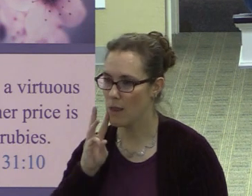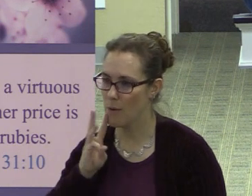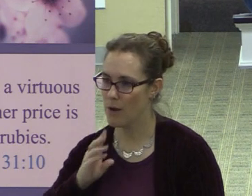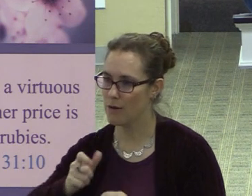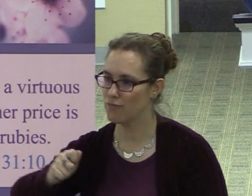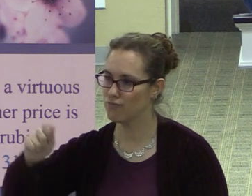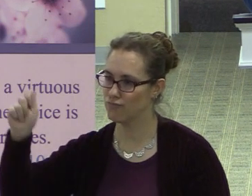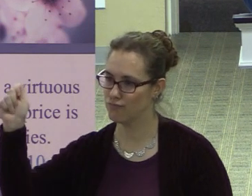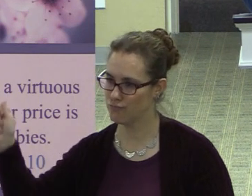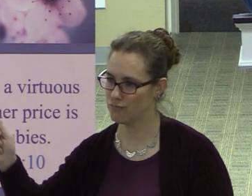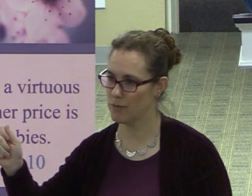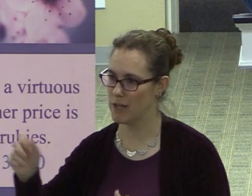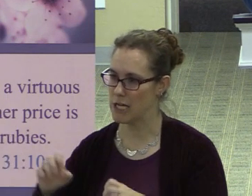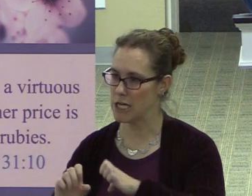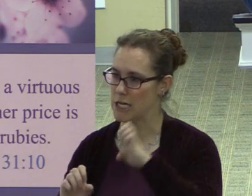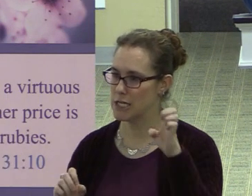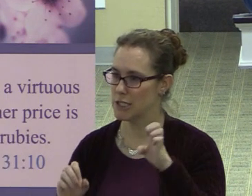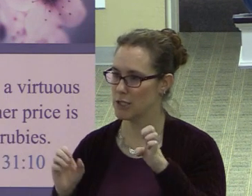pretty impressive.